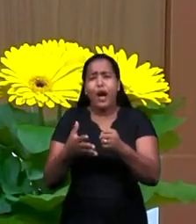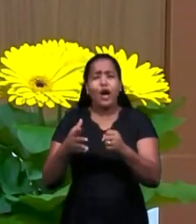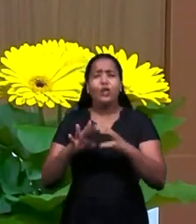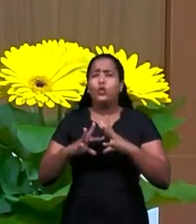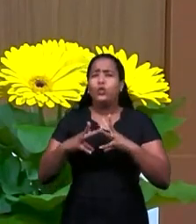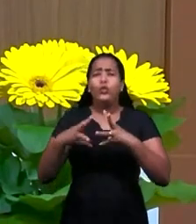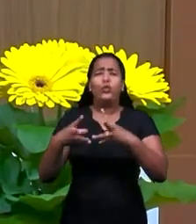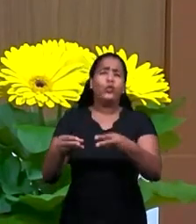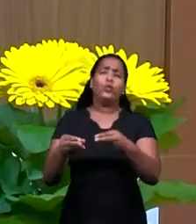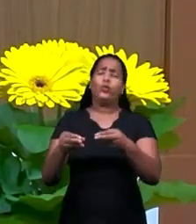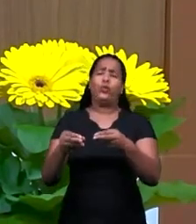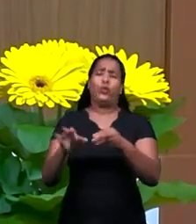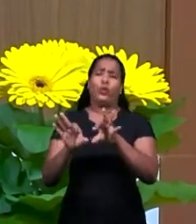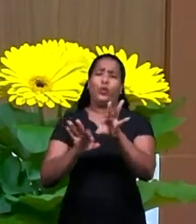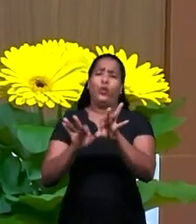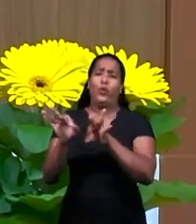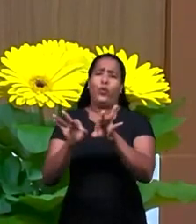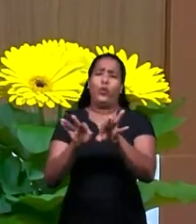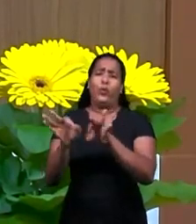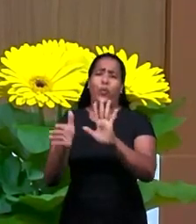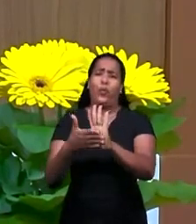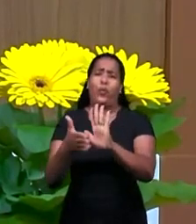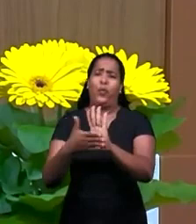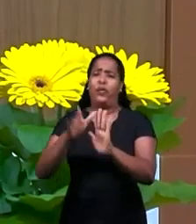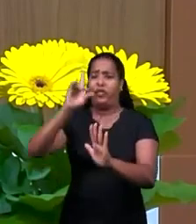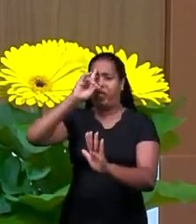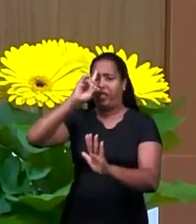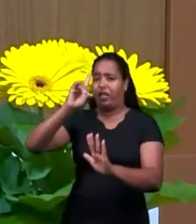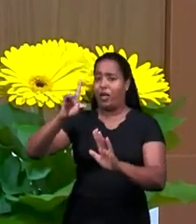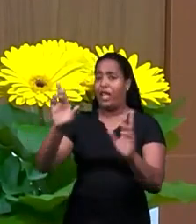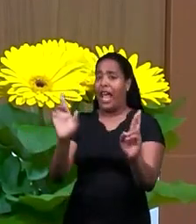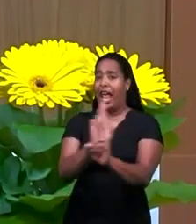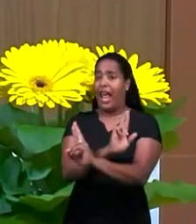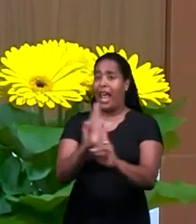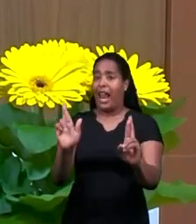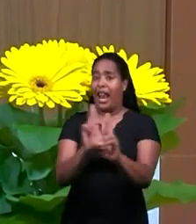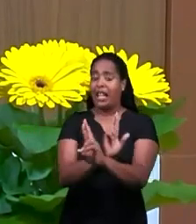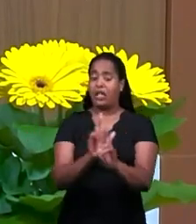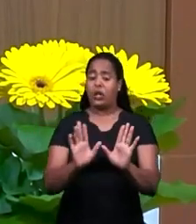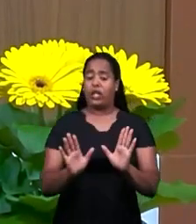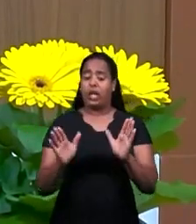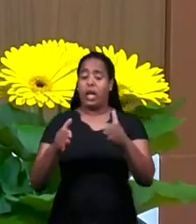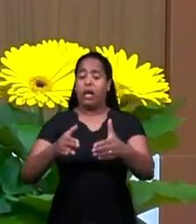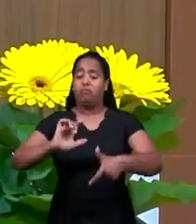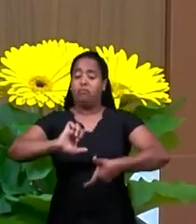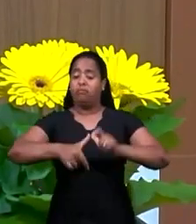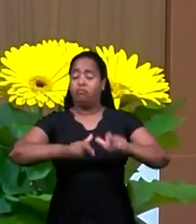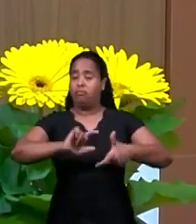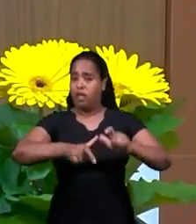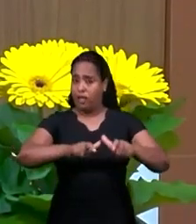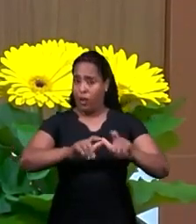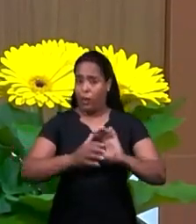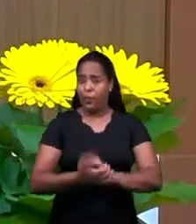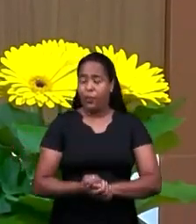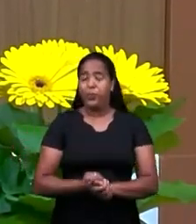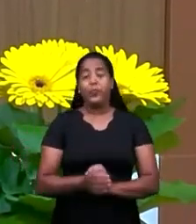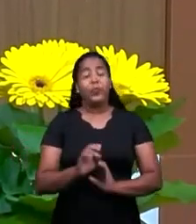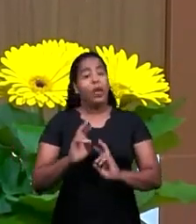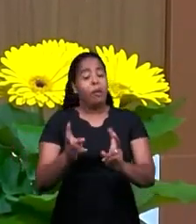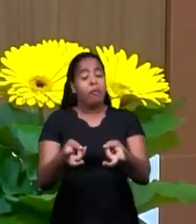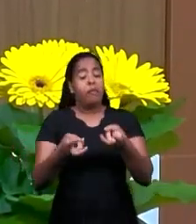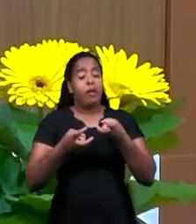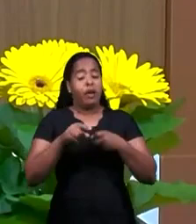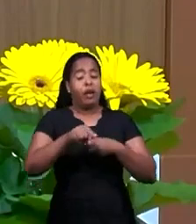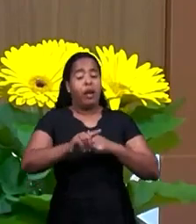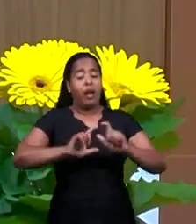in his relationship with Israel. Israel, we can say, was a